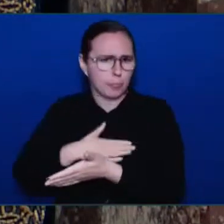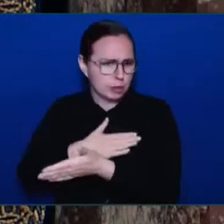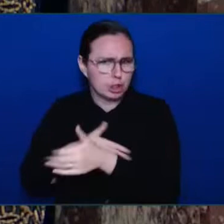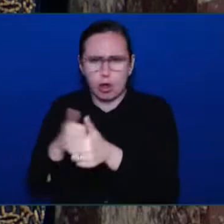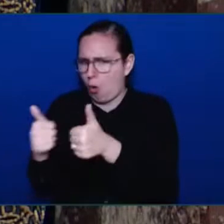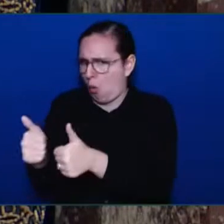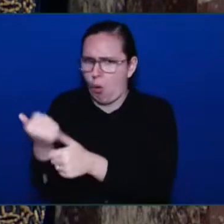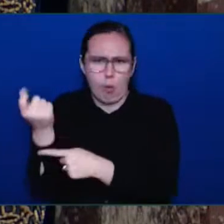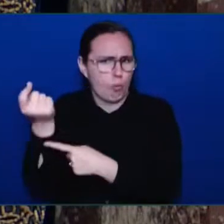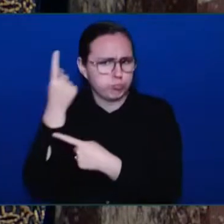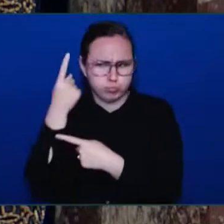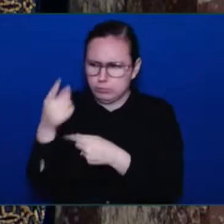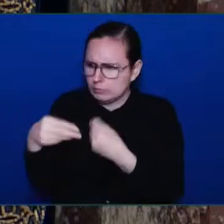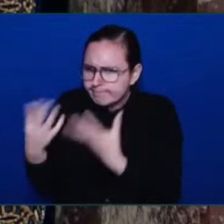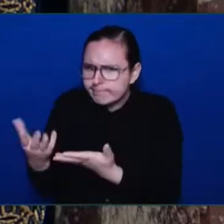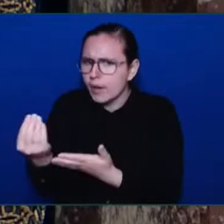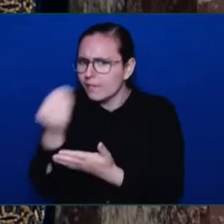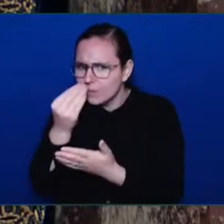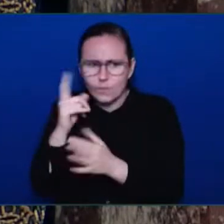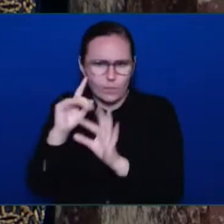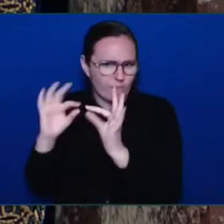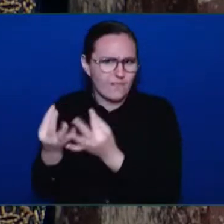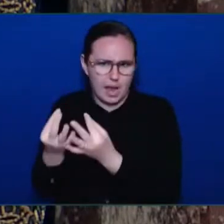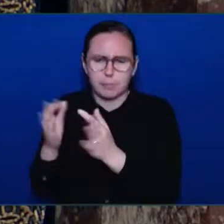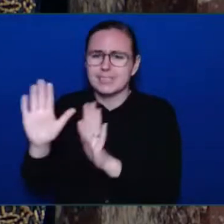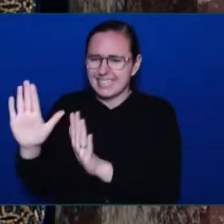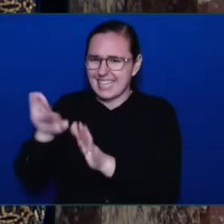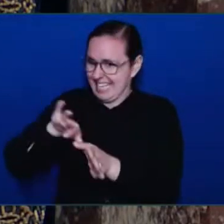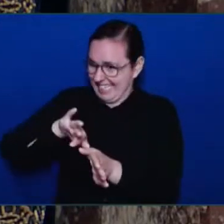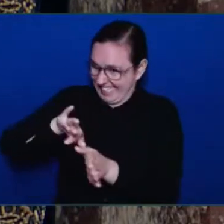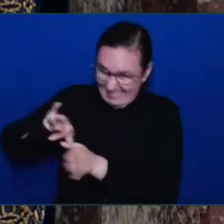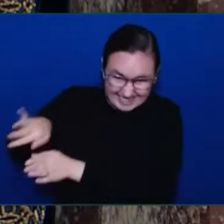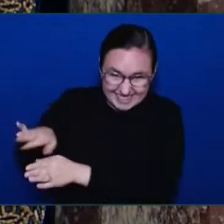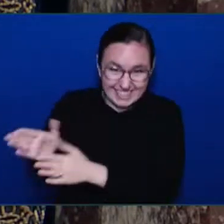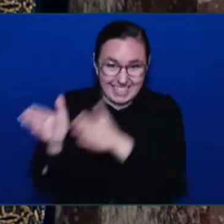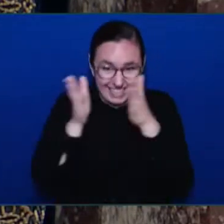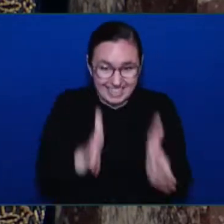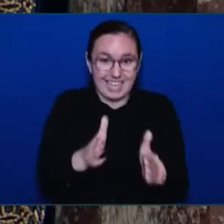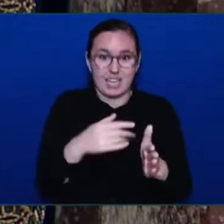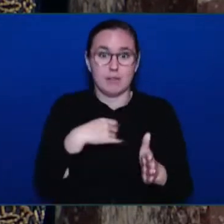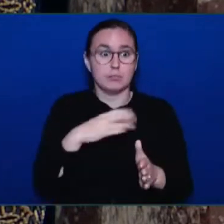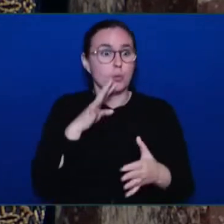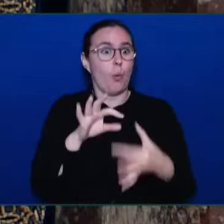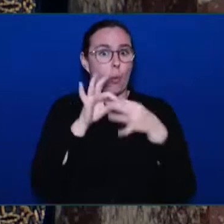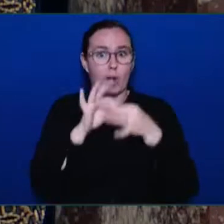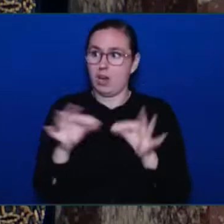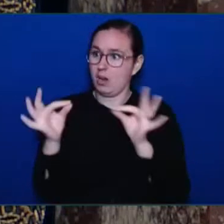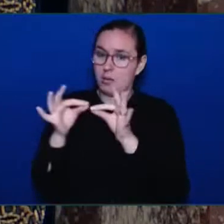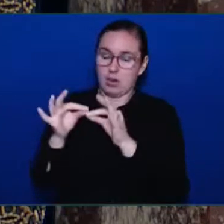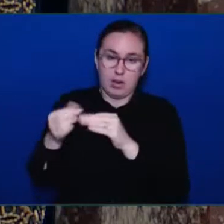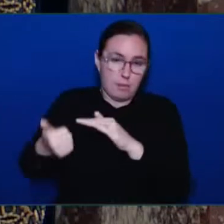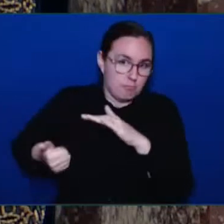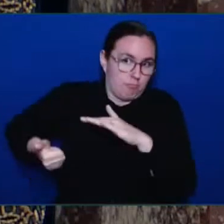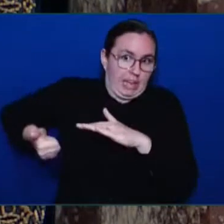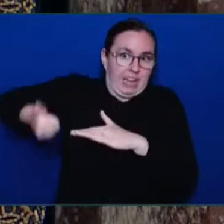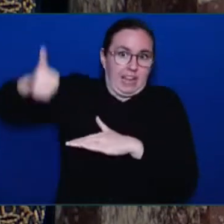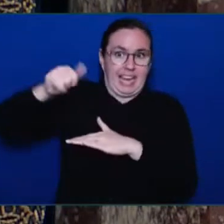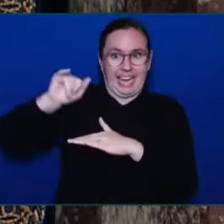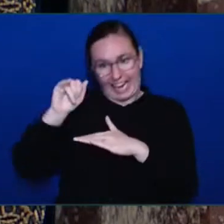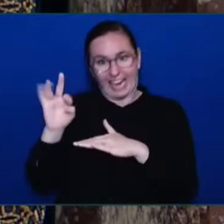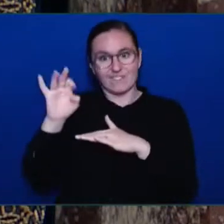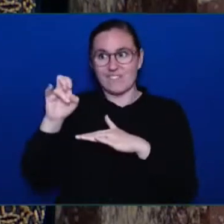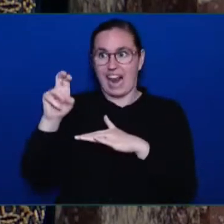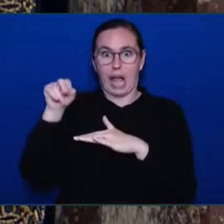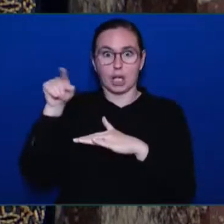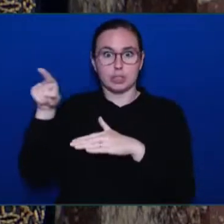school districts across the province, specifically those school districts that are not experiencing high growth in their communities,